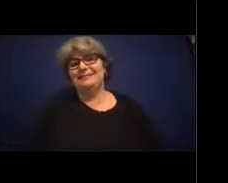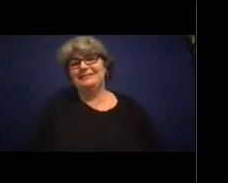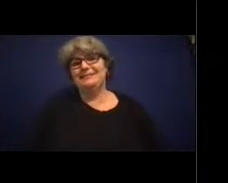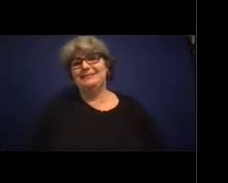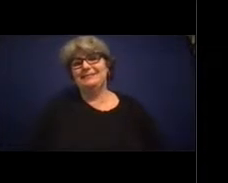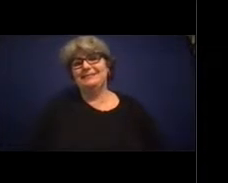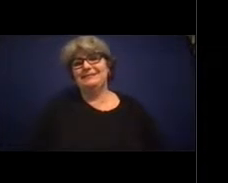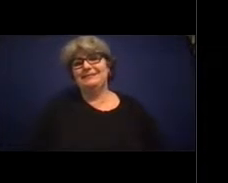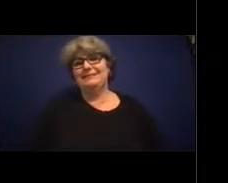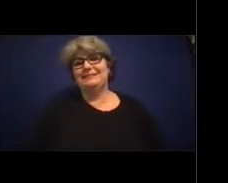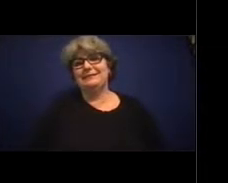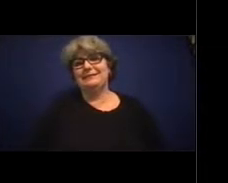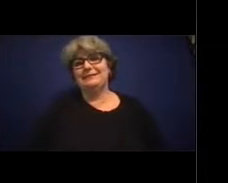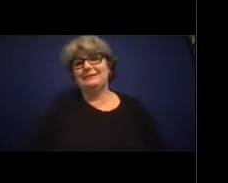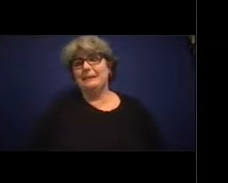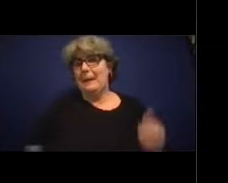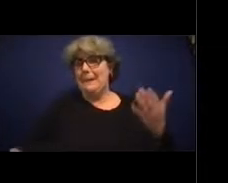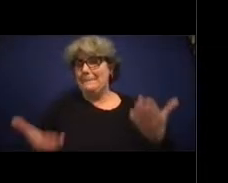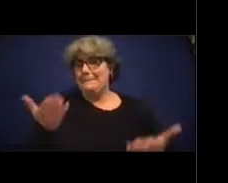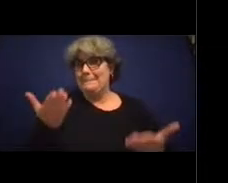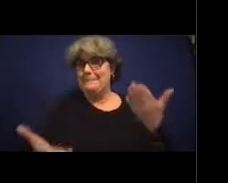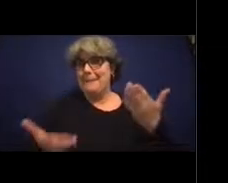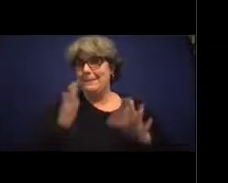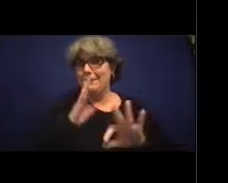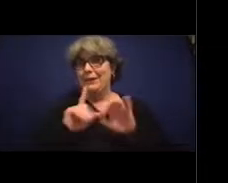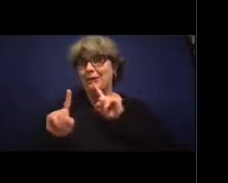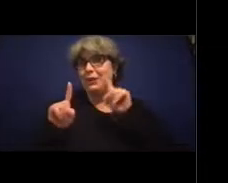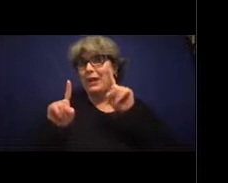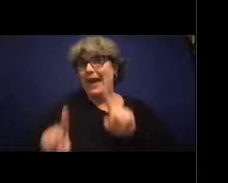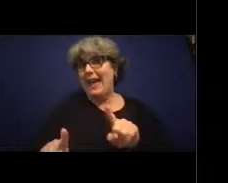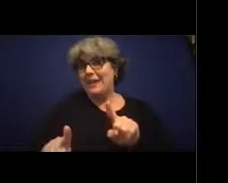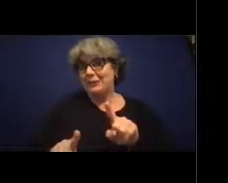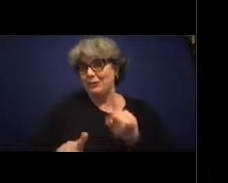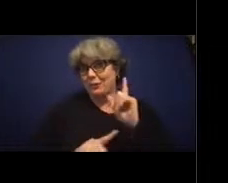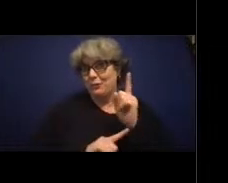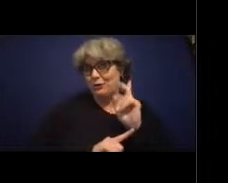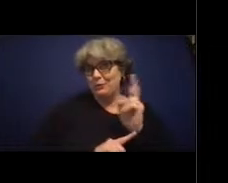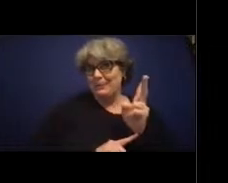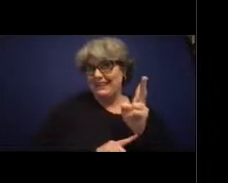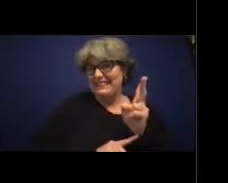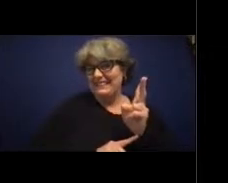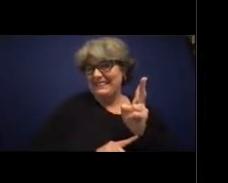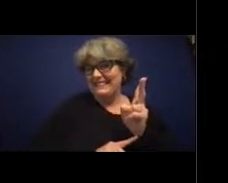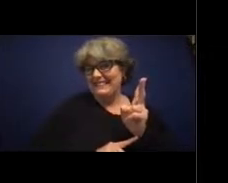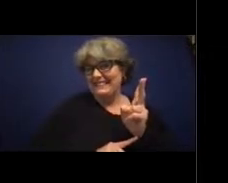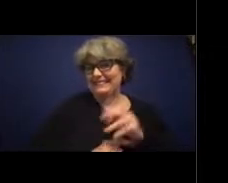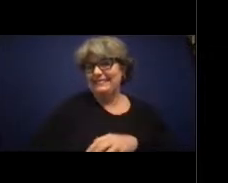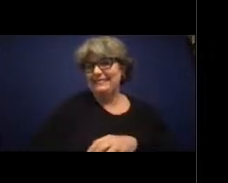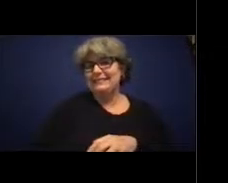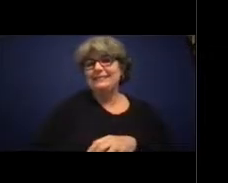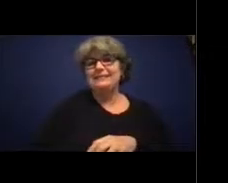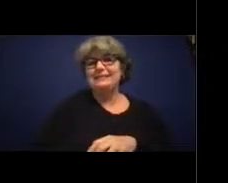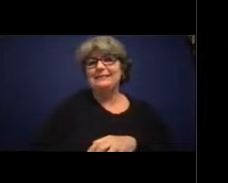Let's see. Hadley, we might be able to get you that answer in just a moment. But before